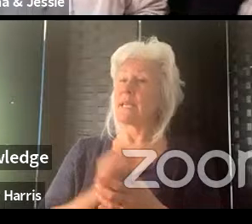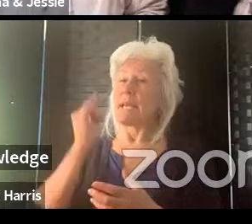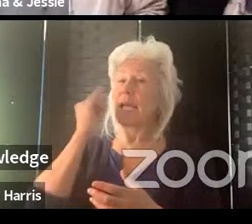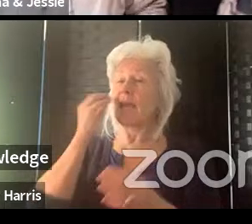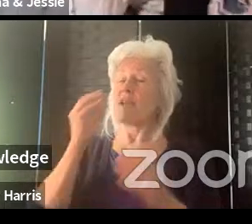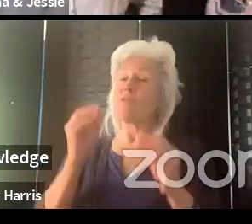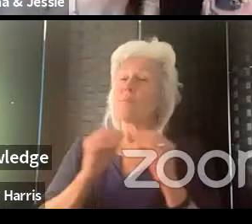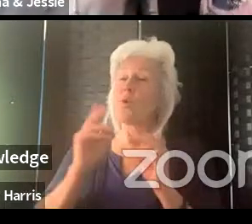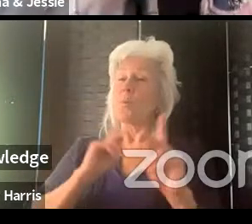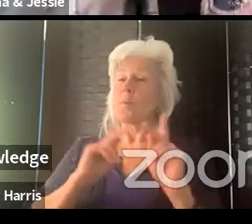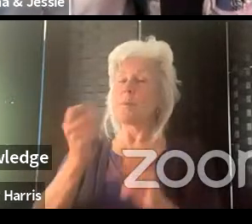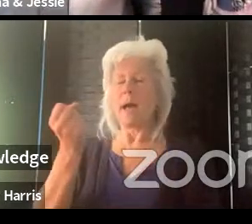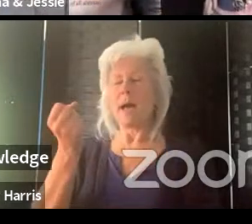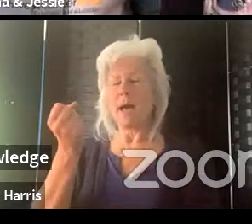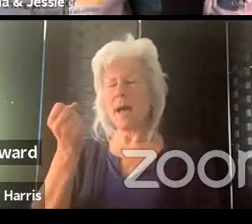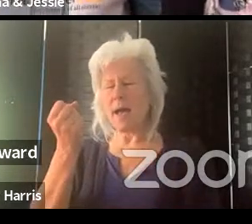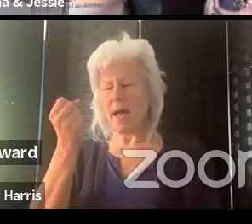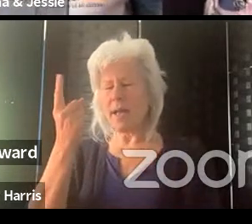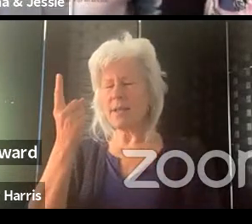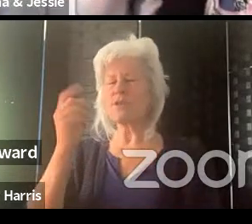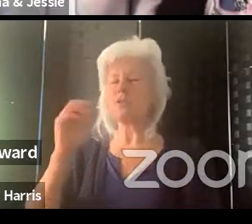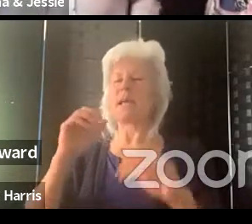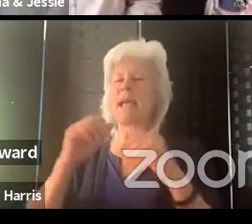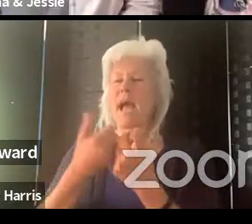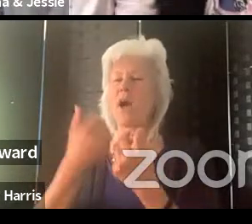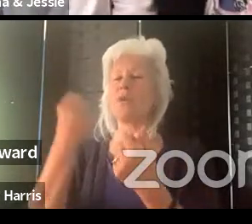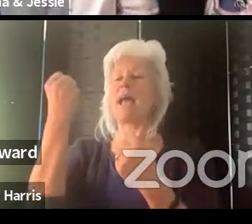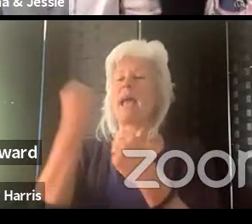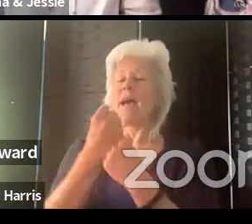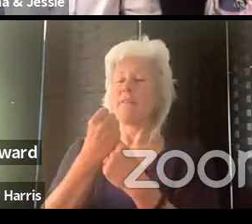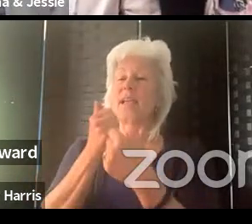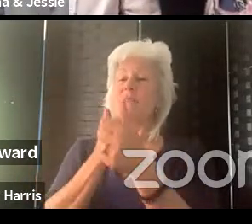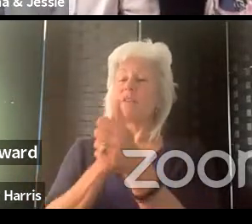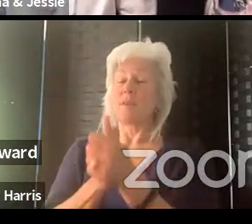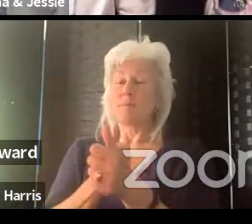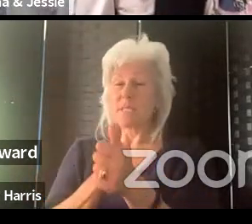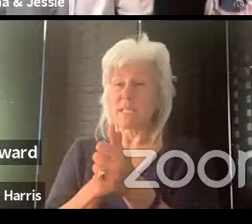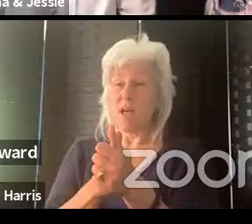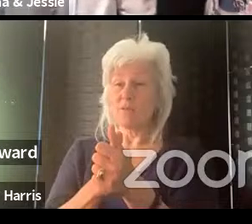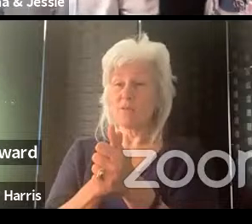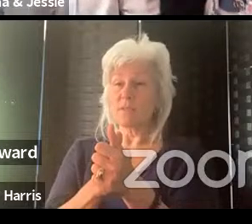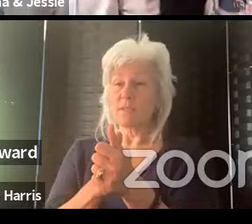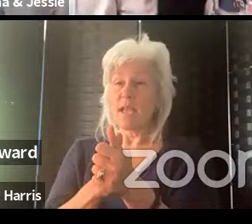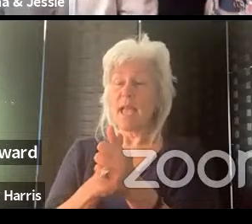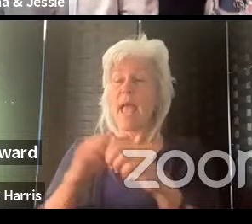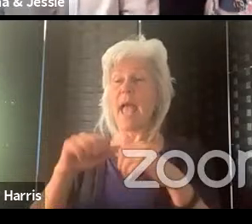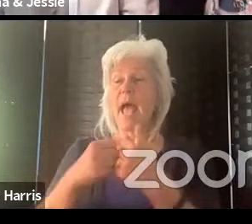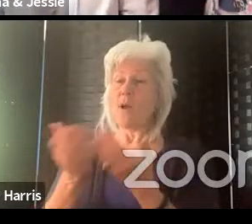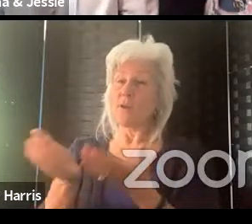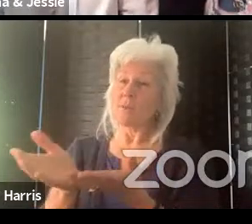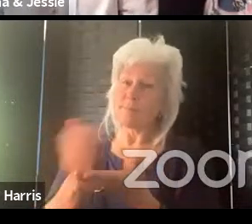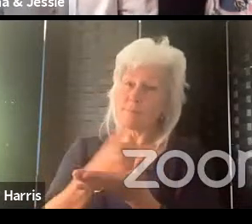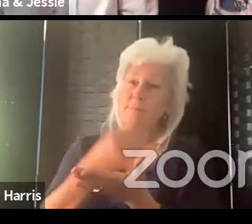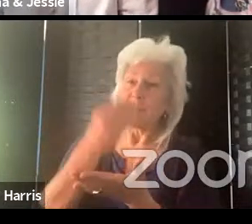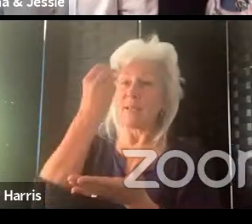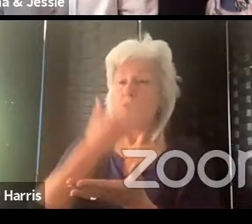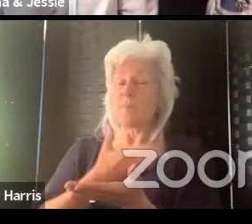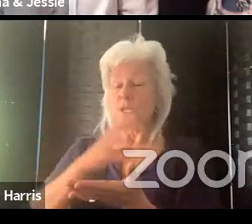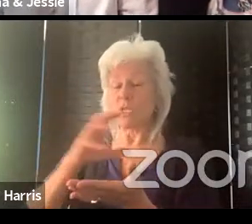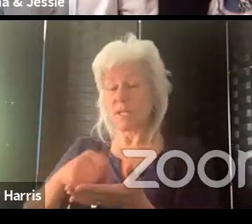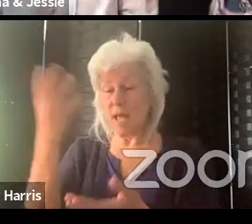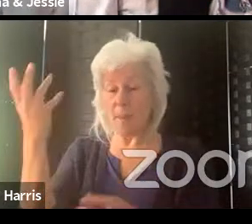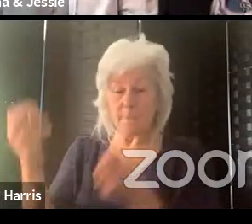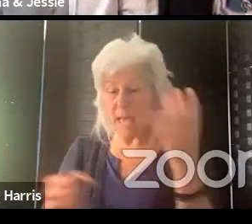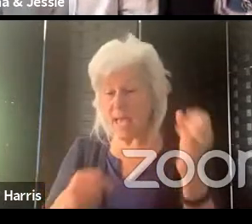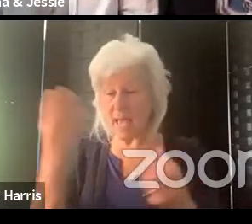individuals can have an understanding of how to advocate for themselves, how to take information and unpack it and